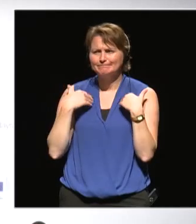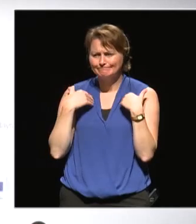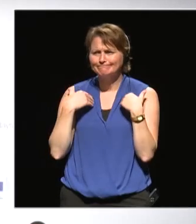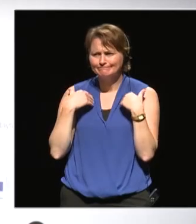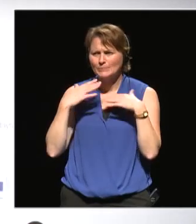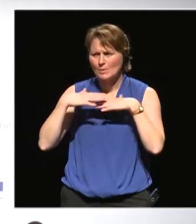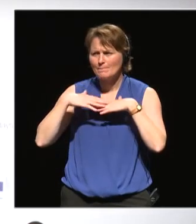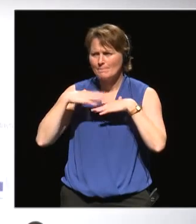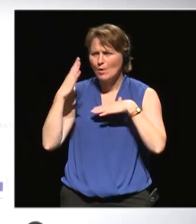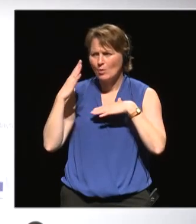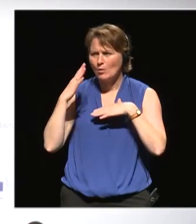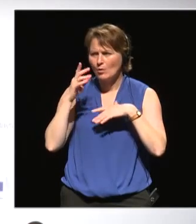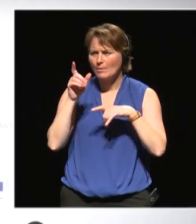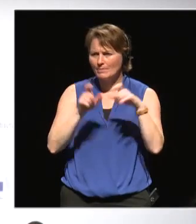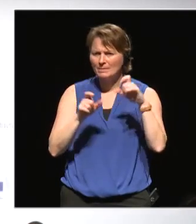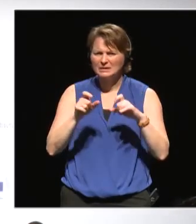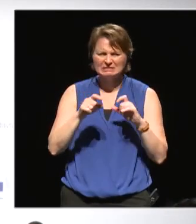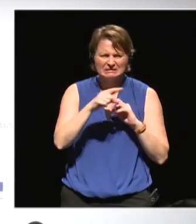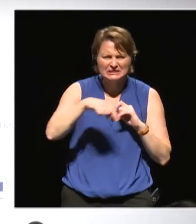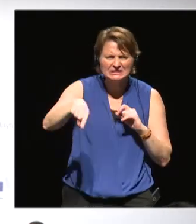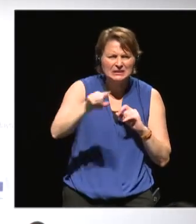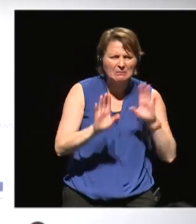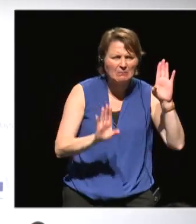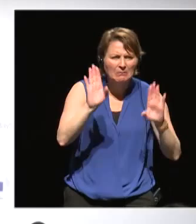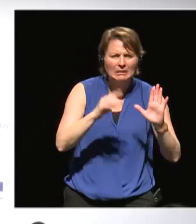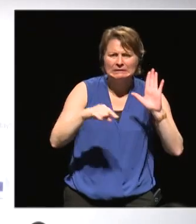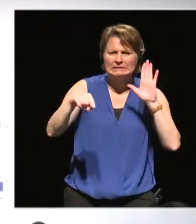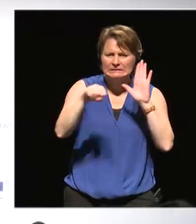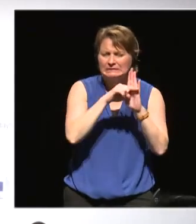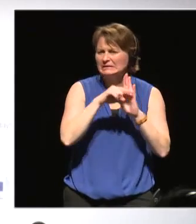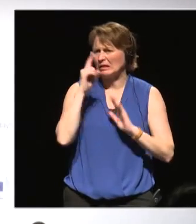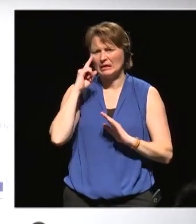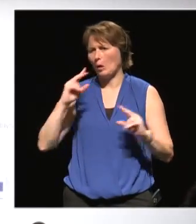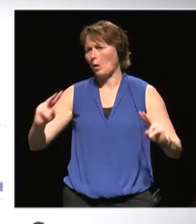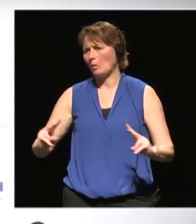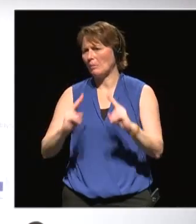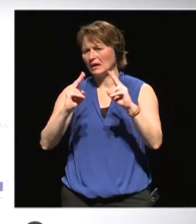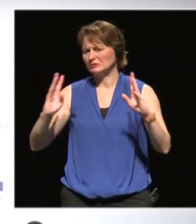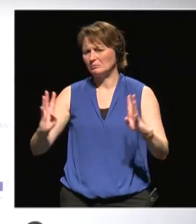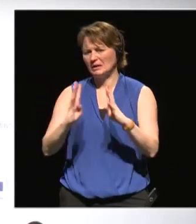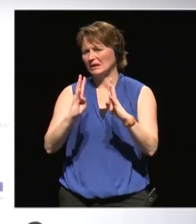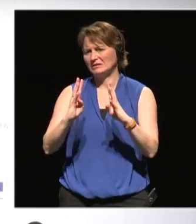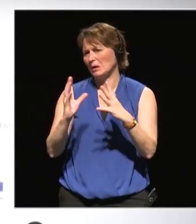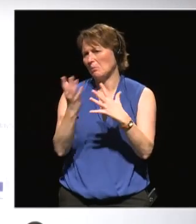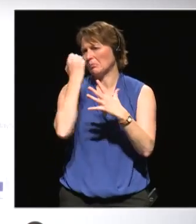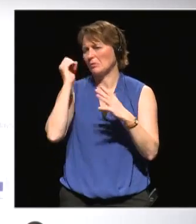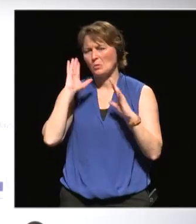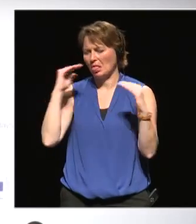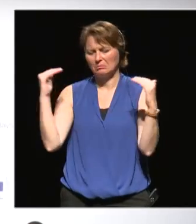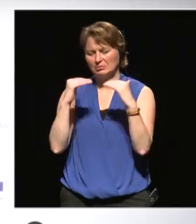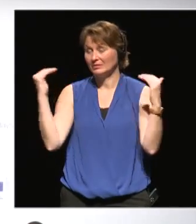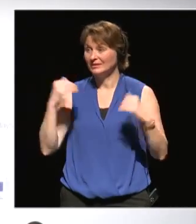a lot more of us who are pessimistic about reaching a meaningful agreement in Paris than those of us who are optimistic. And